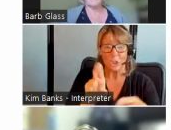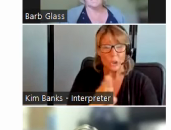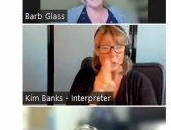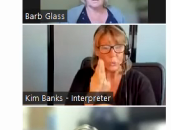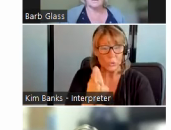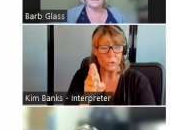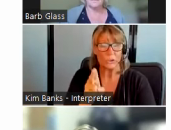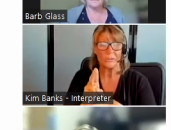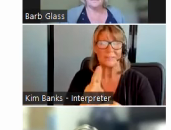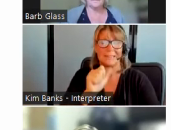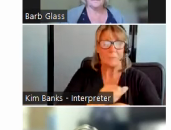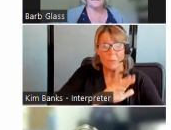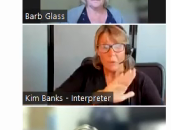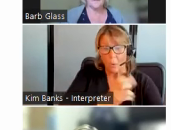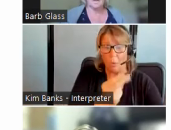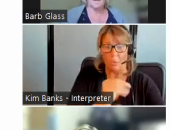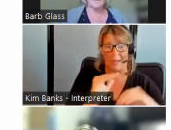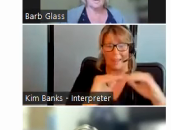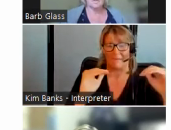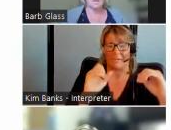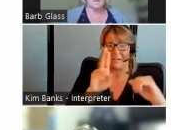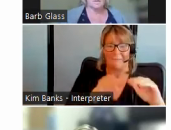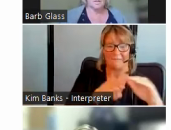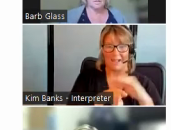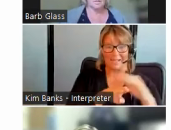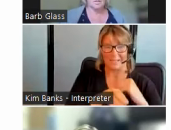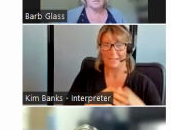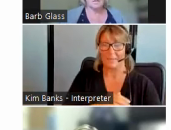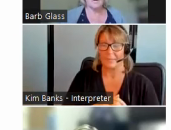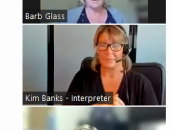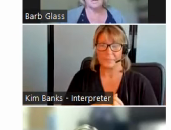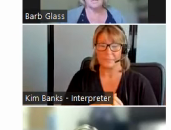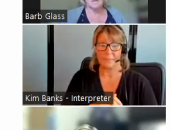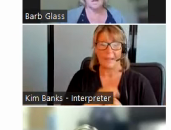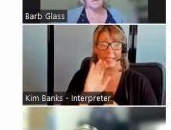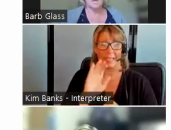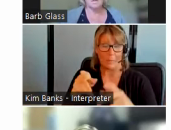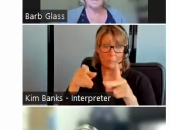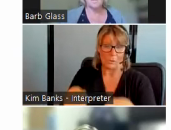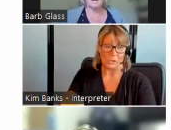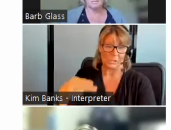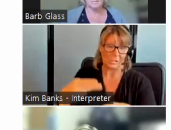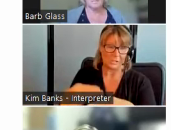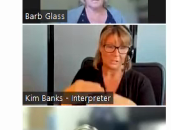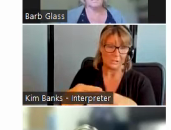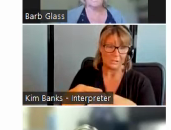level of access. And that person actually has an acronym name called a